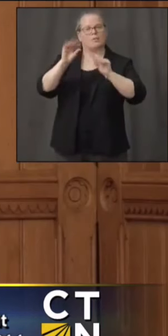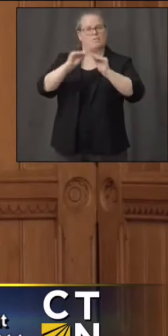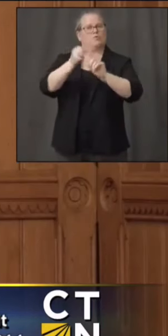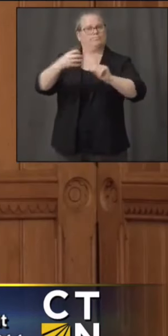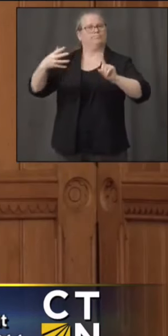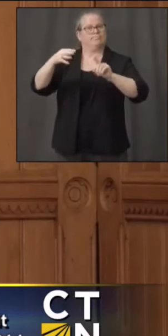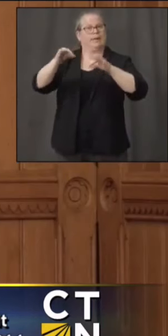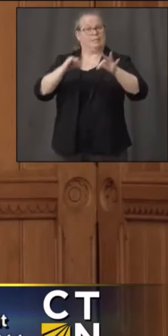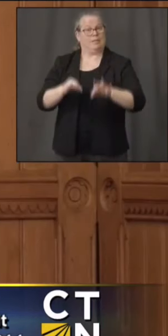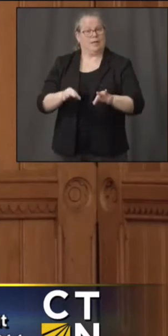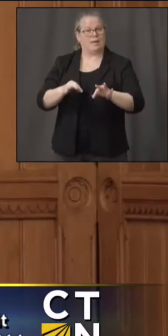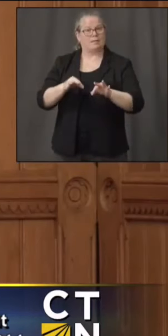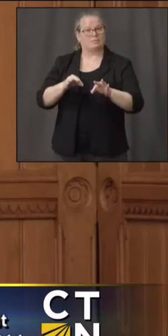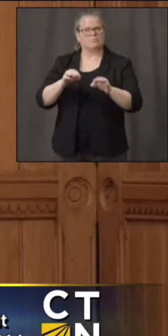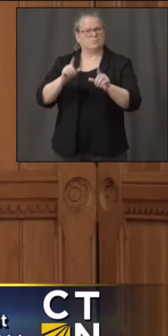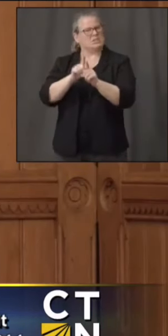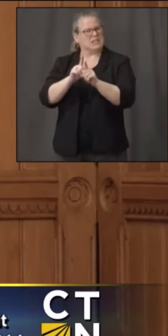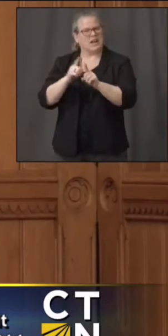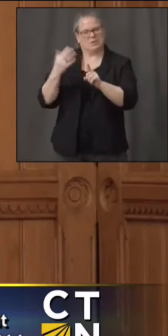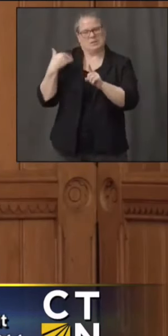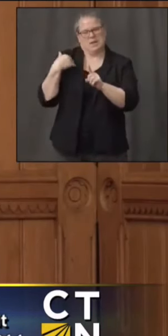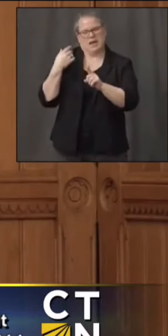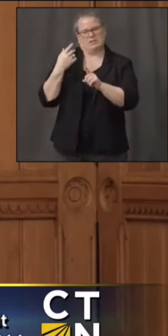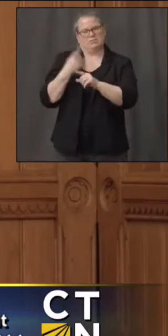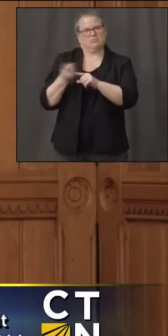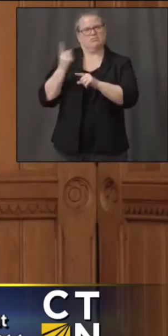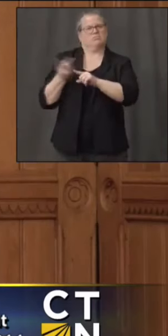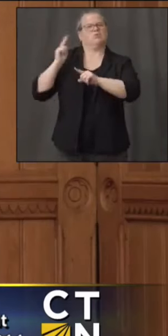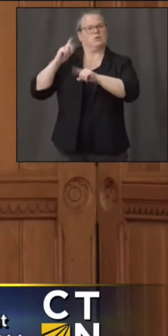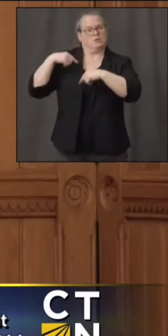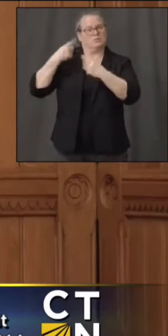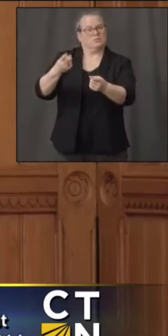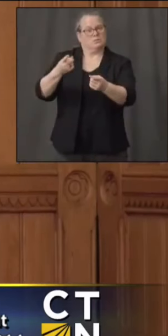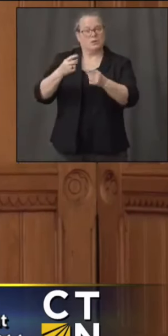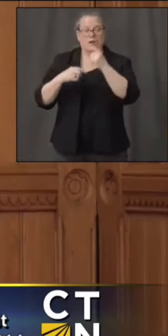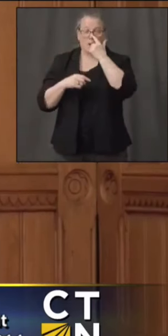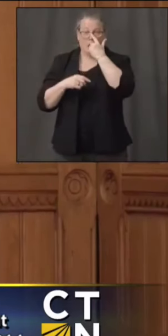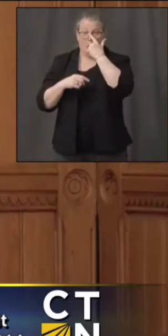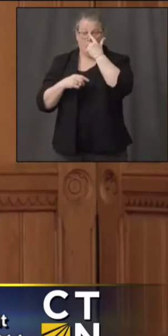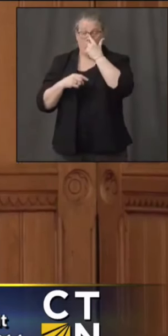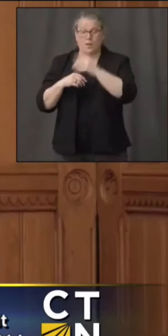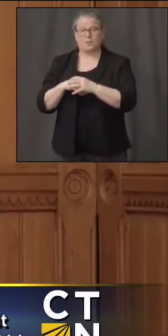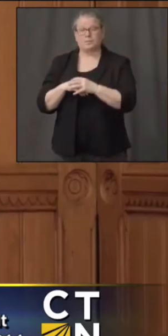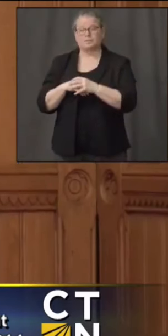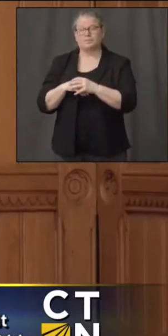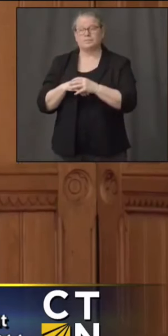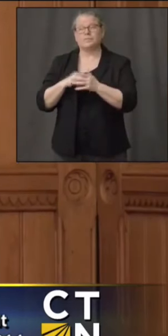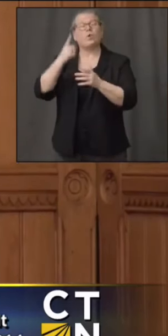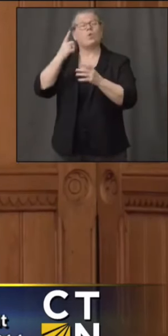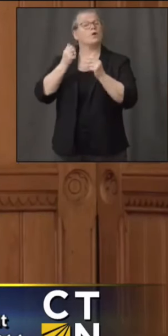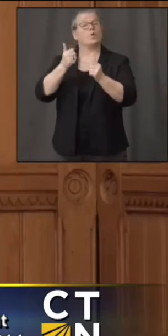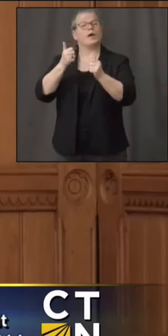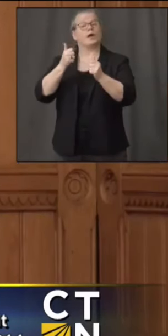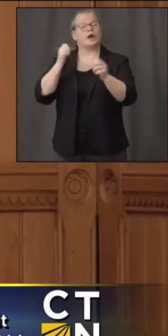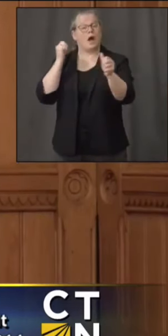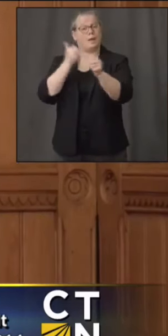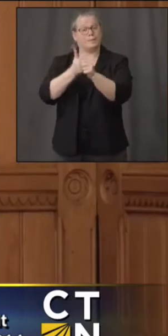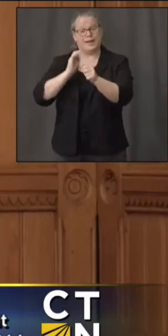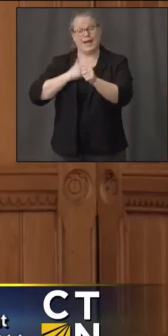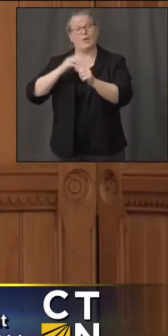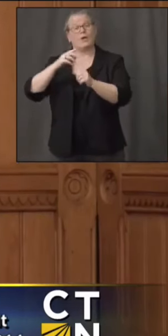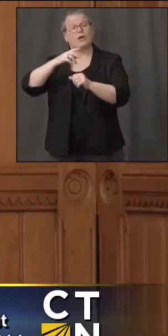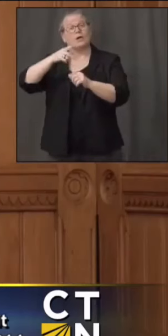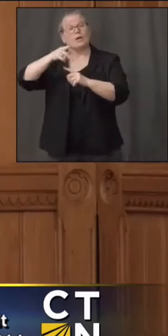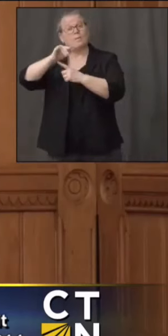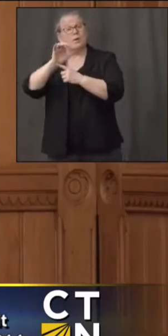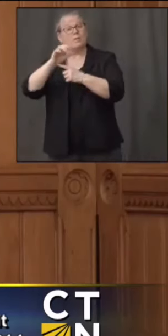last couple of weeks. I could just provide one other quick update. As we've discussed the last couple of days, Our team at Public Health, along with support from the